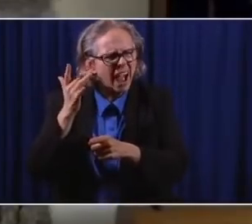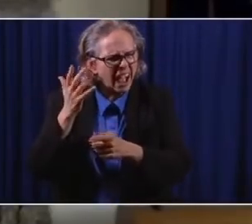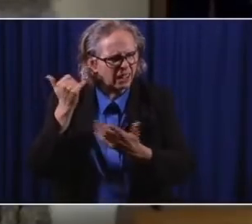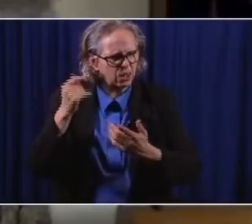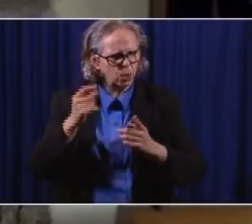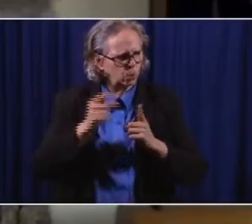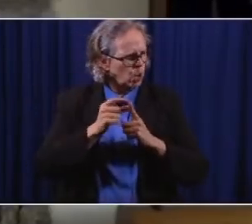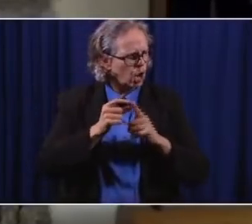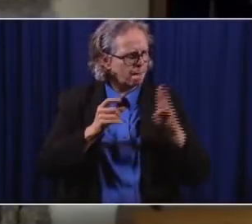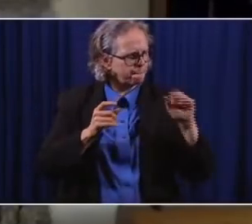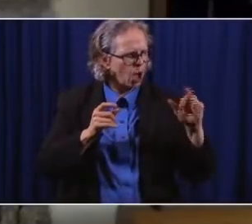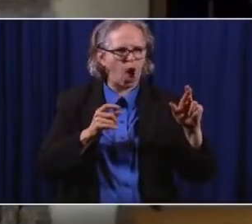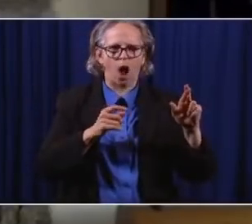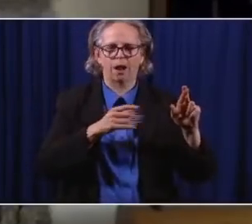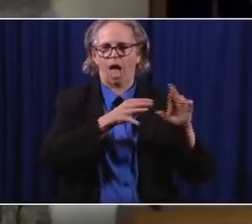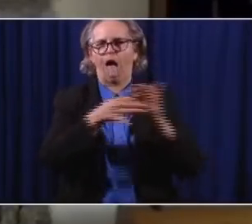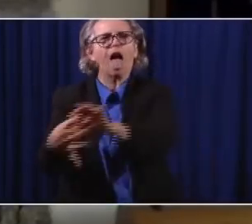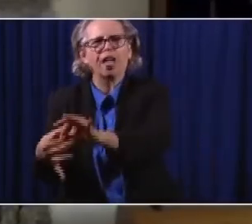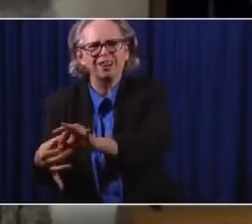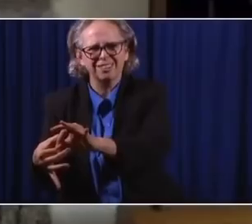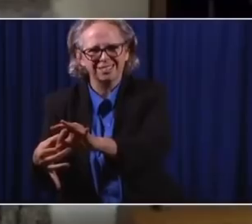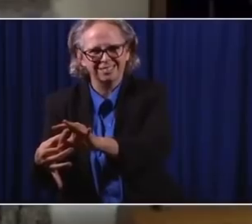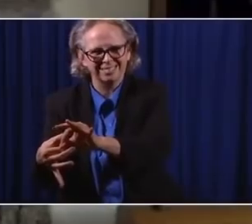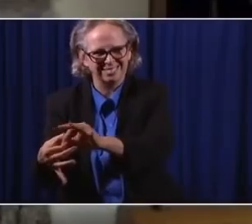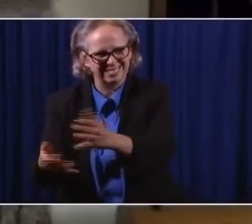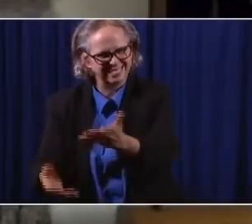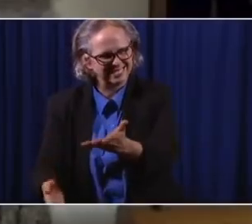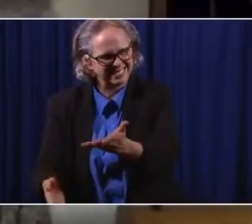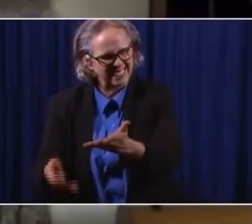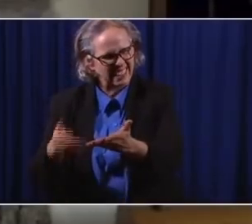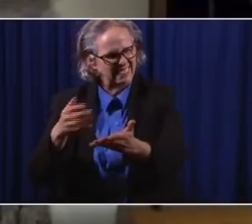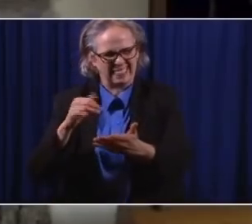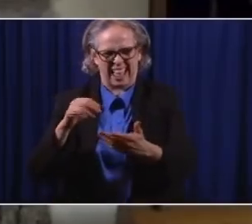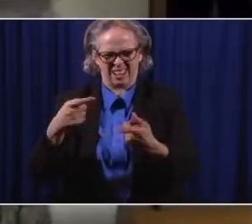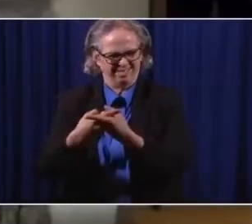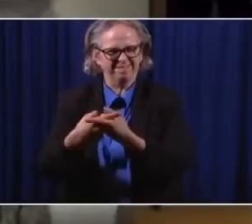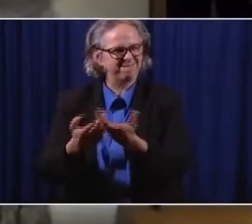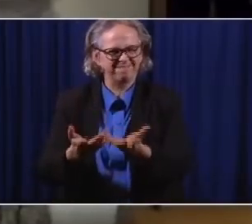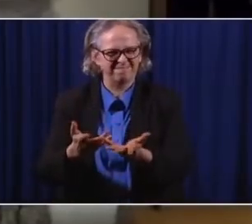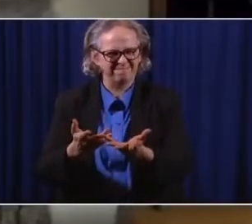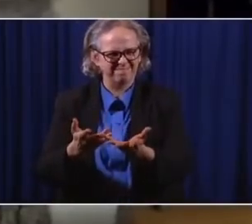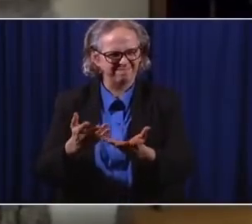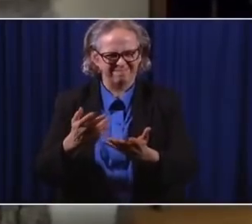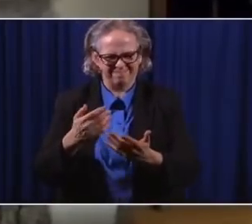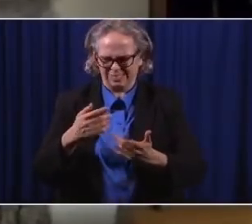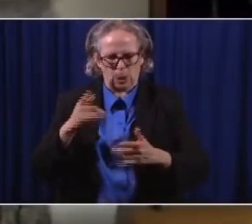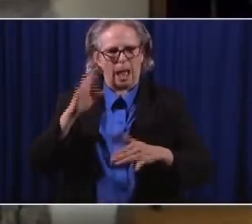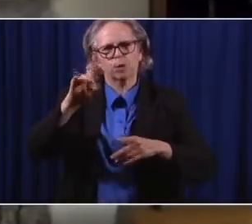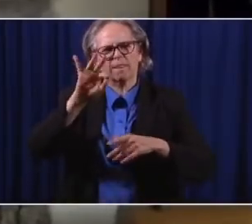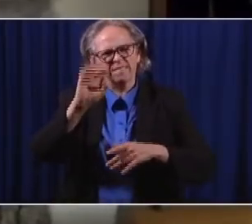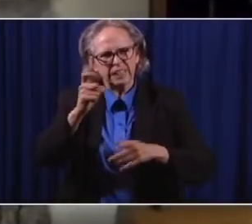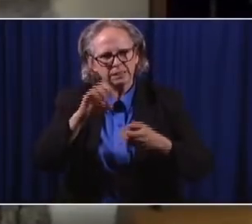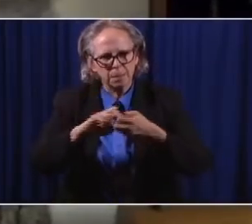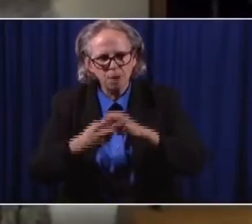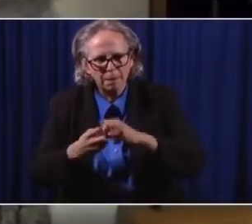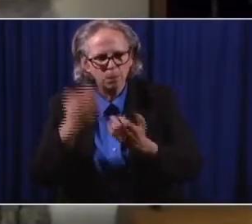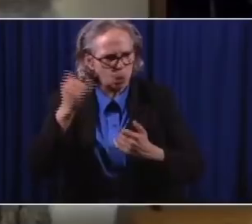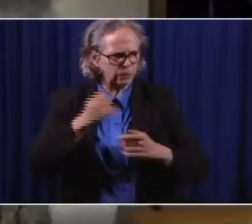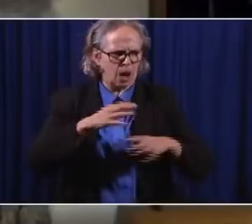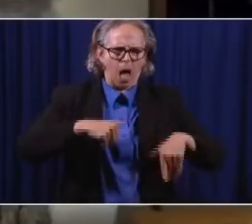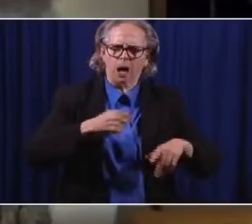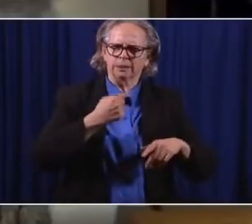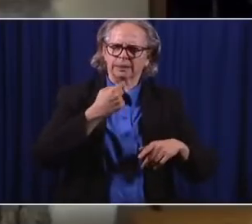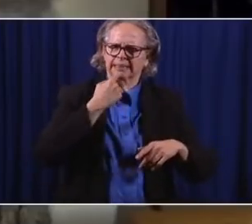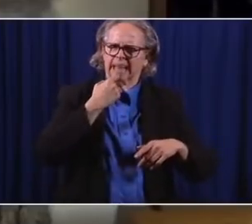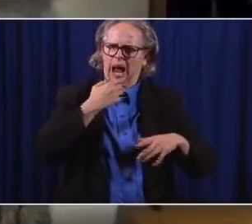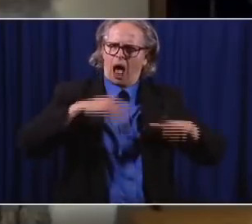upping the system. We hope it doesn't cause too much added time for the caseworkers,